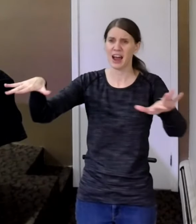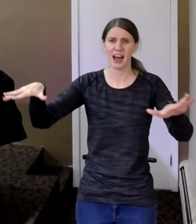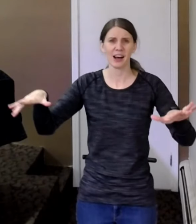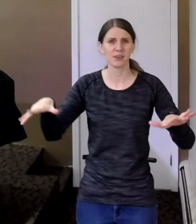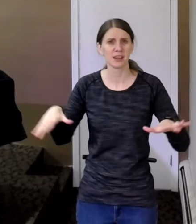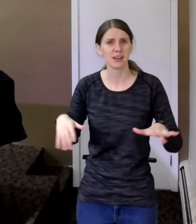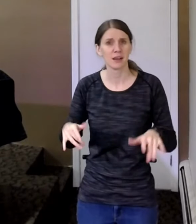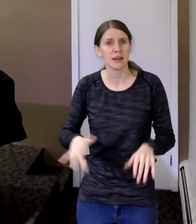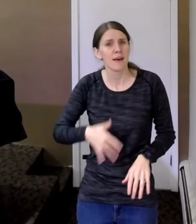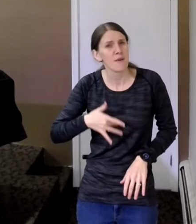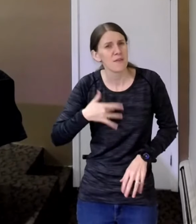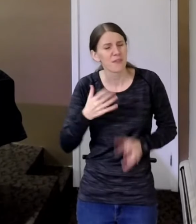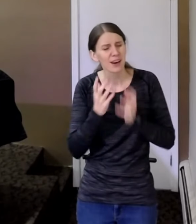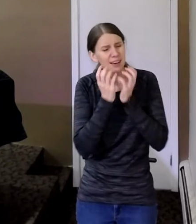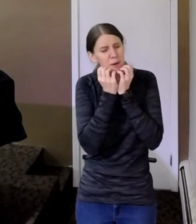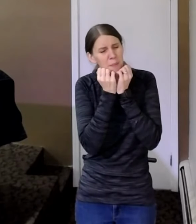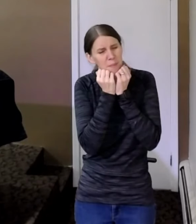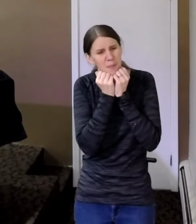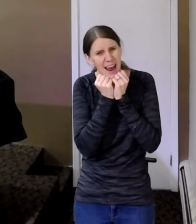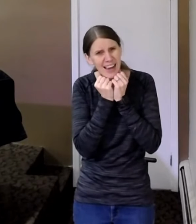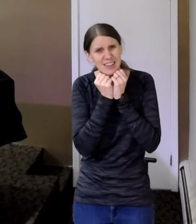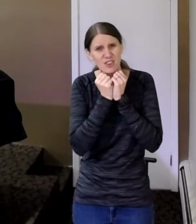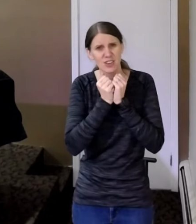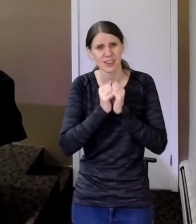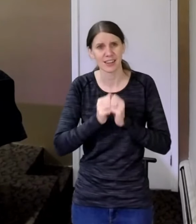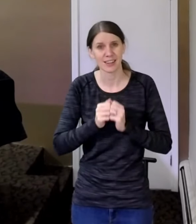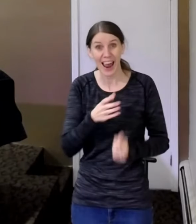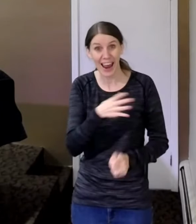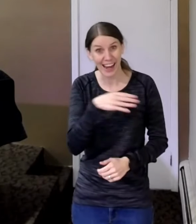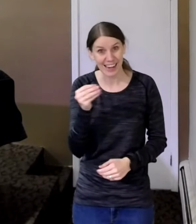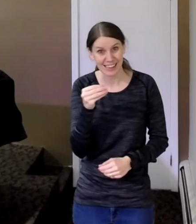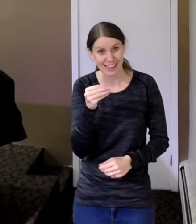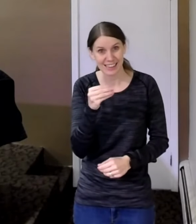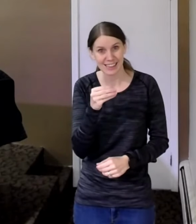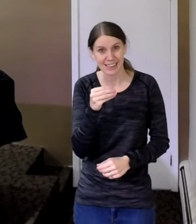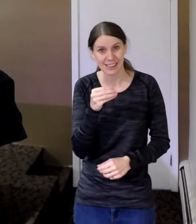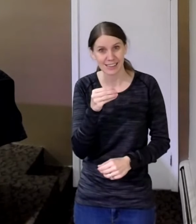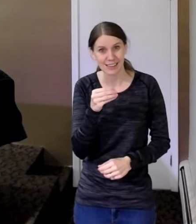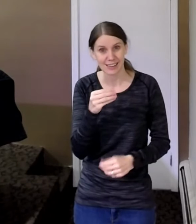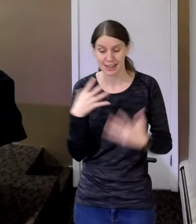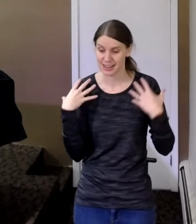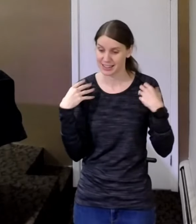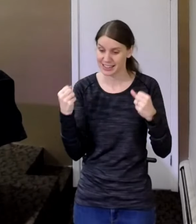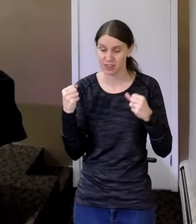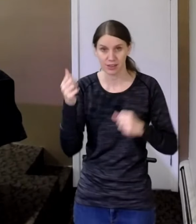moved with compassion toward them, and he healed their sick.